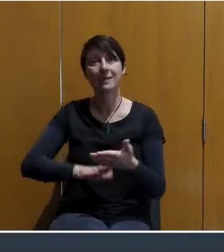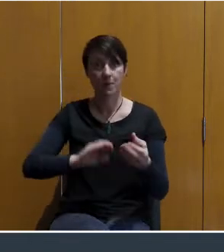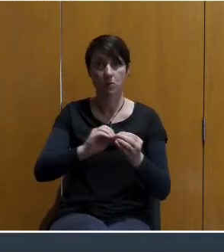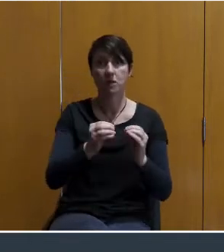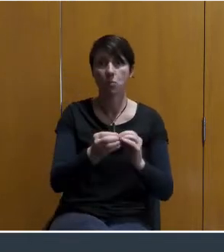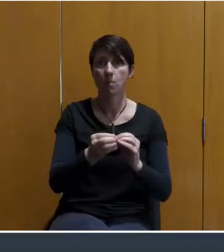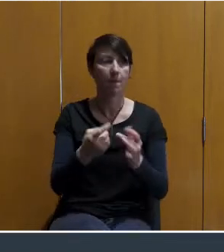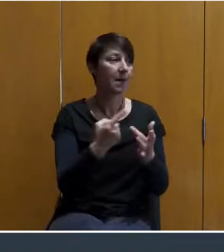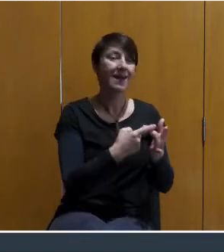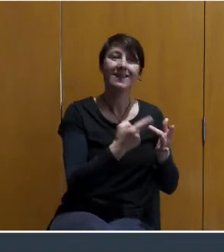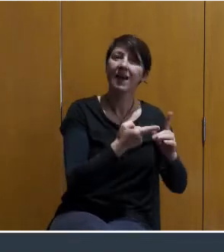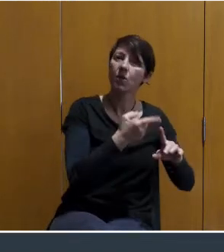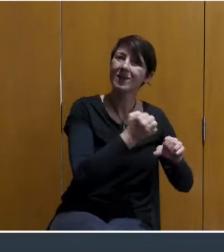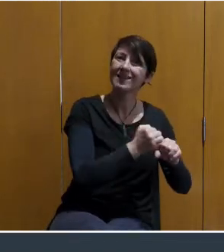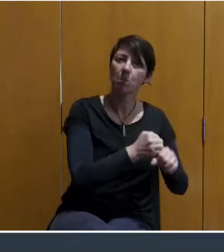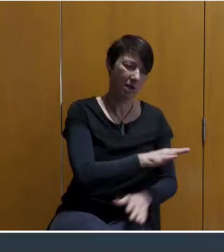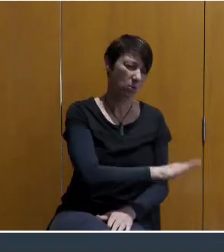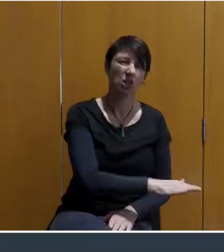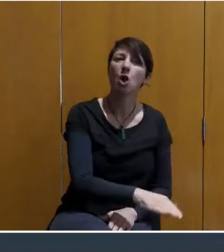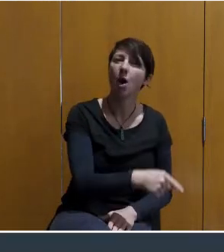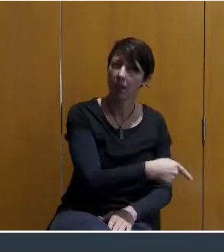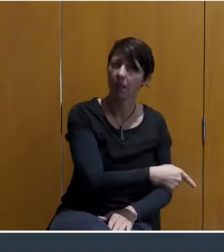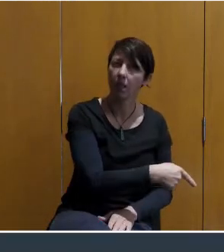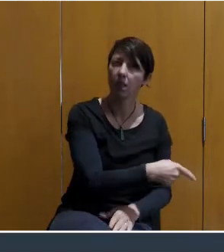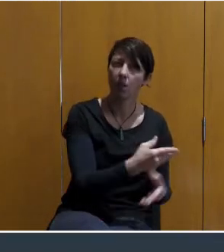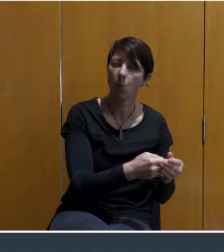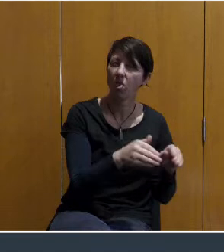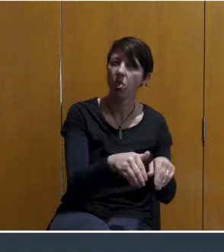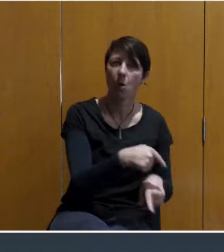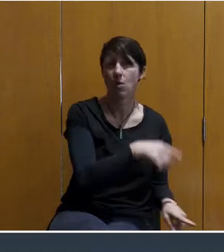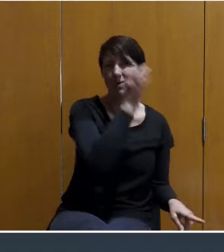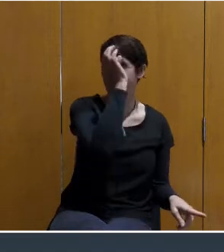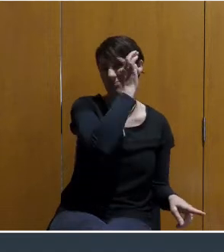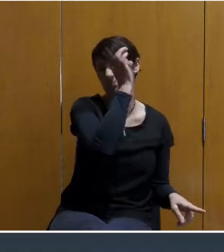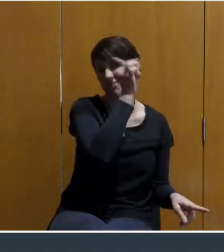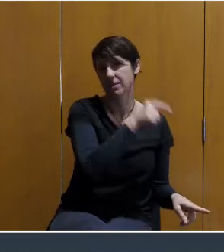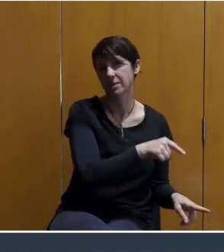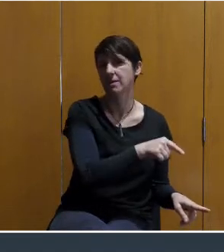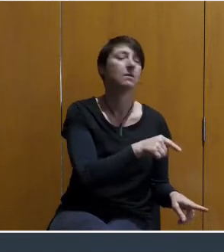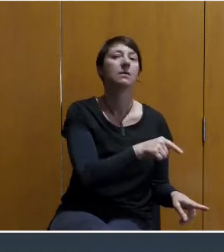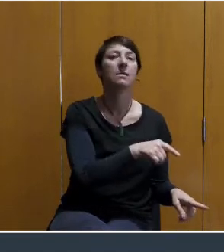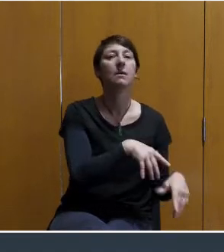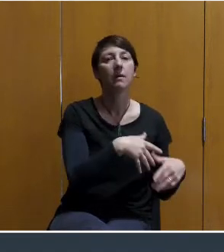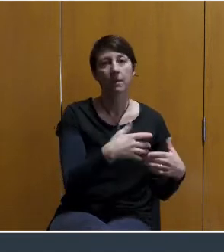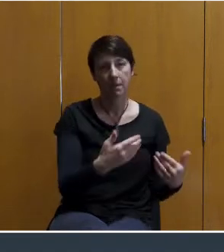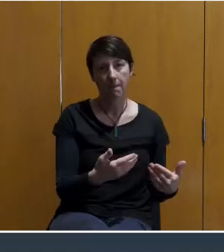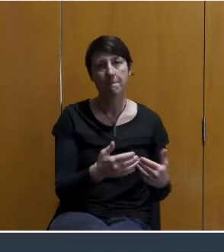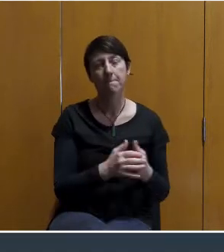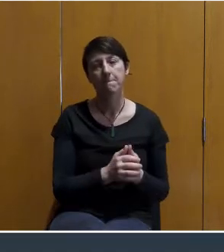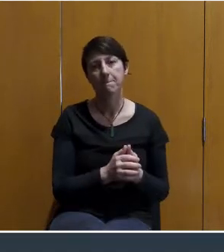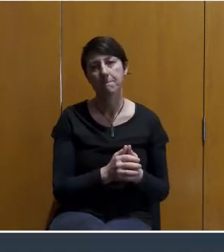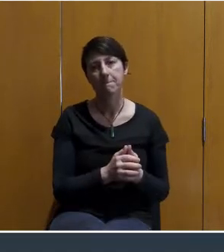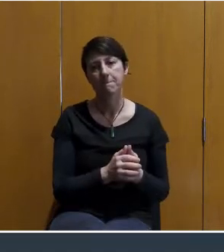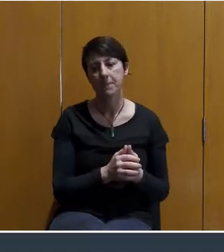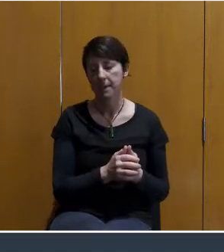it was a child and the child really didn't get it, but the owners both were in the,